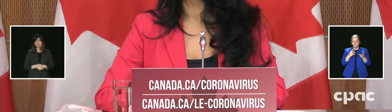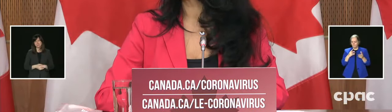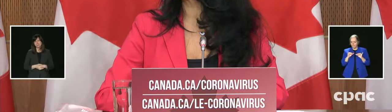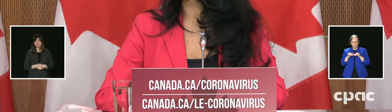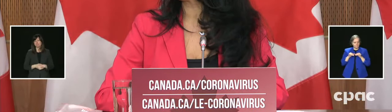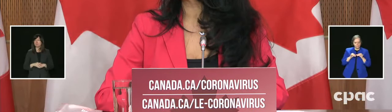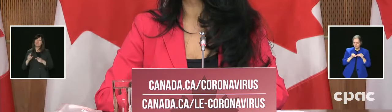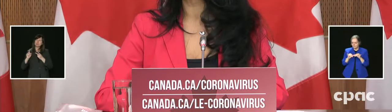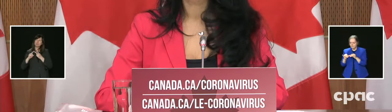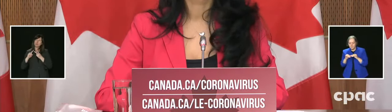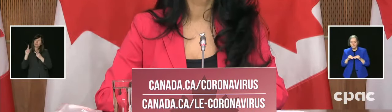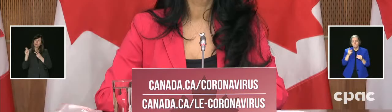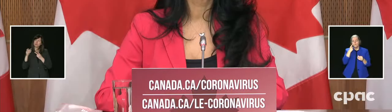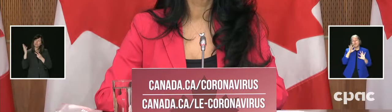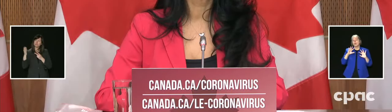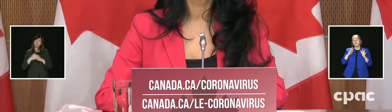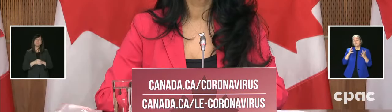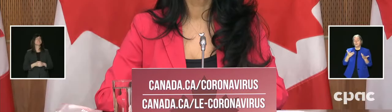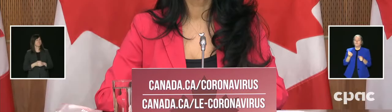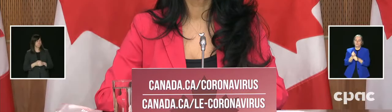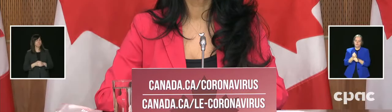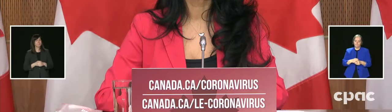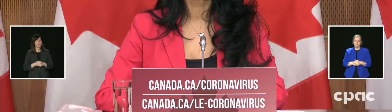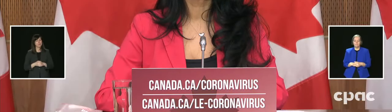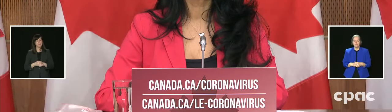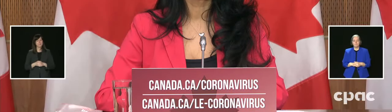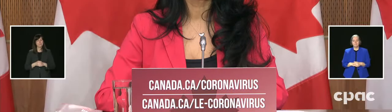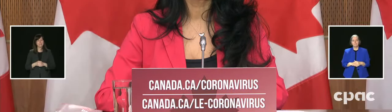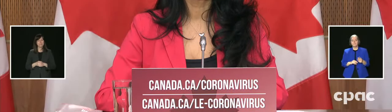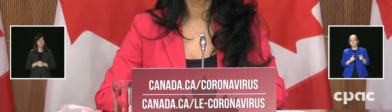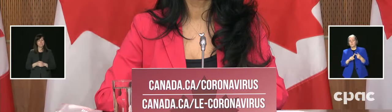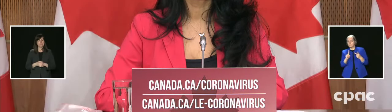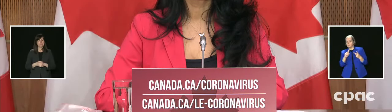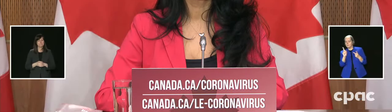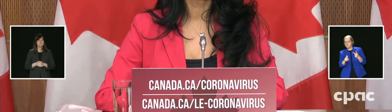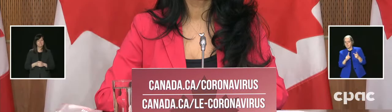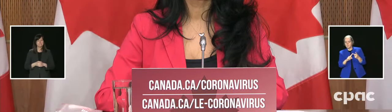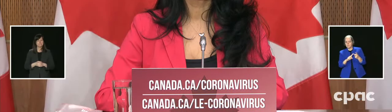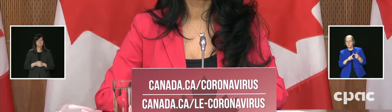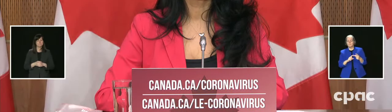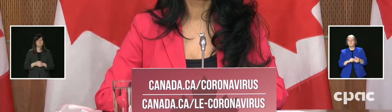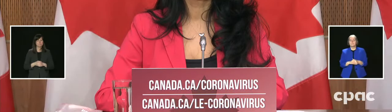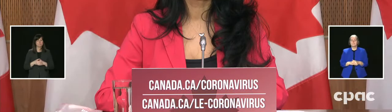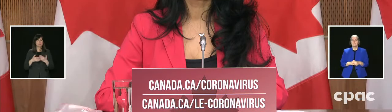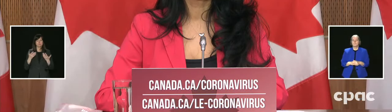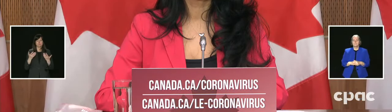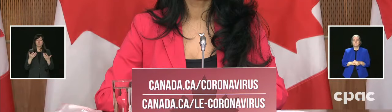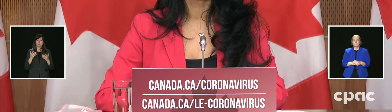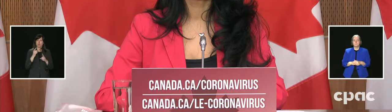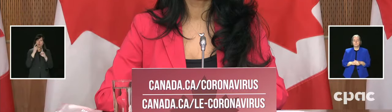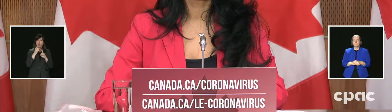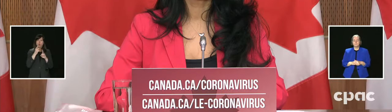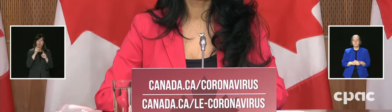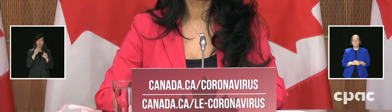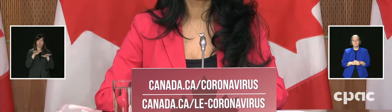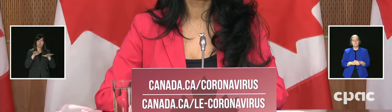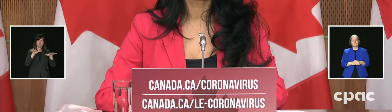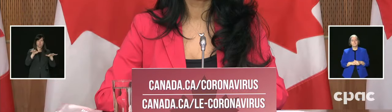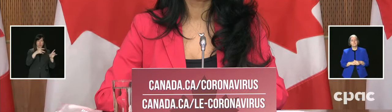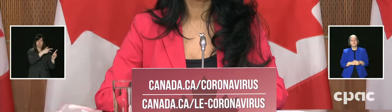Thank you. Follow up? Yeah, and just as a follow-up, we're talking about getting as many people vaccinated as quickly as